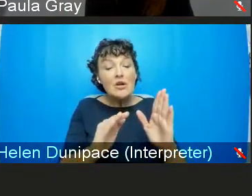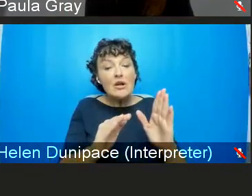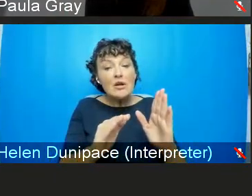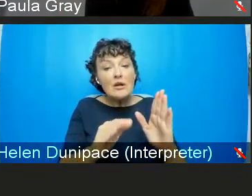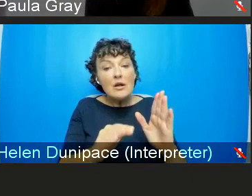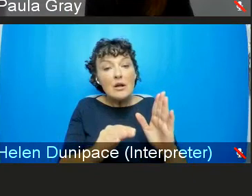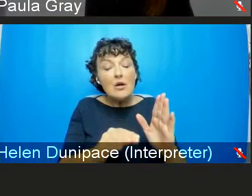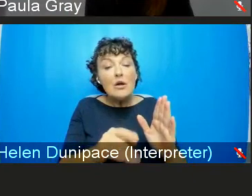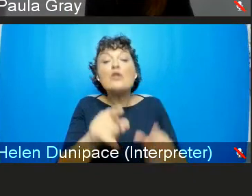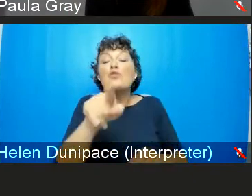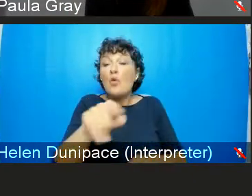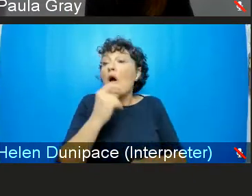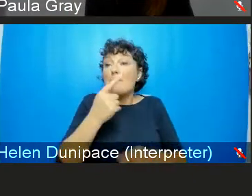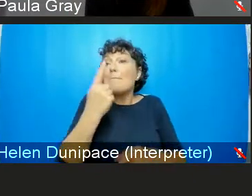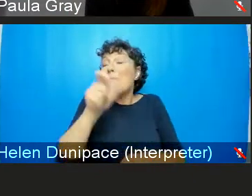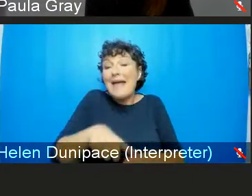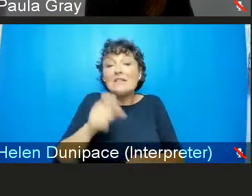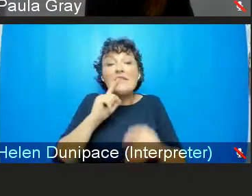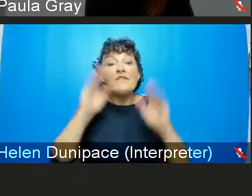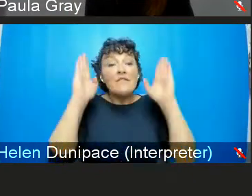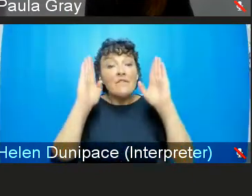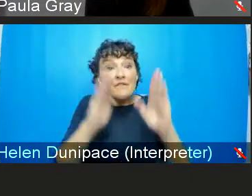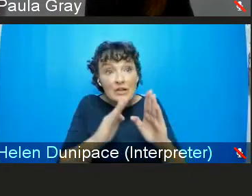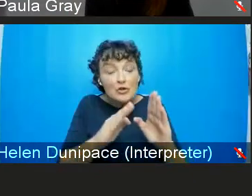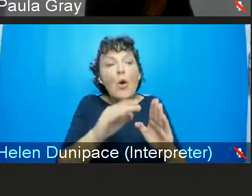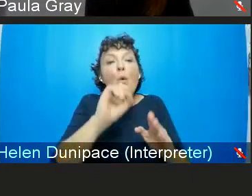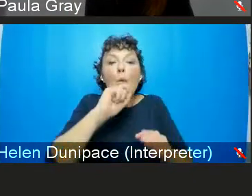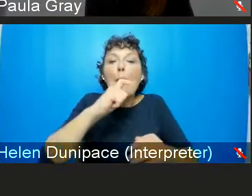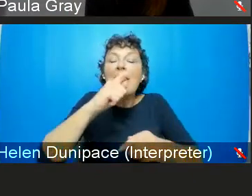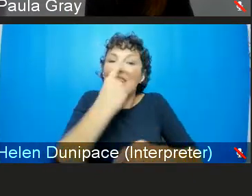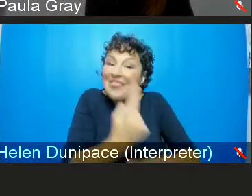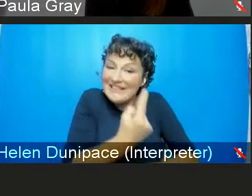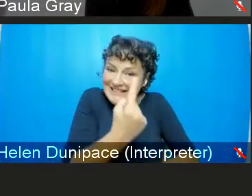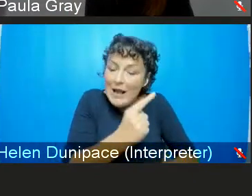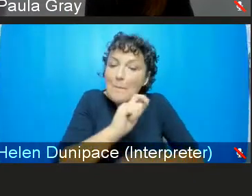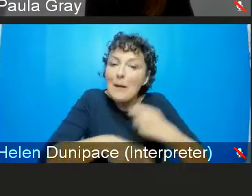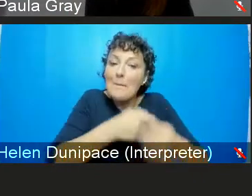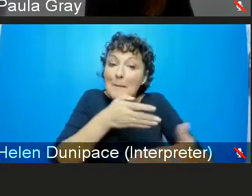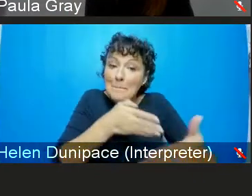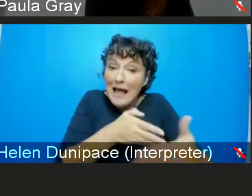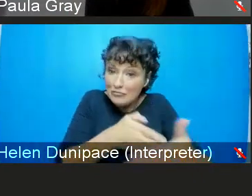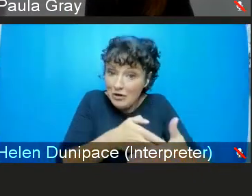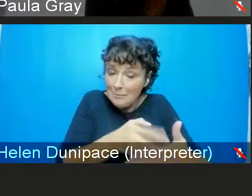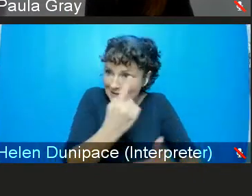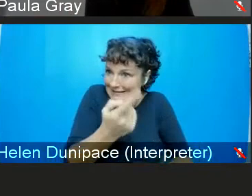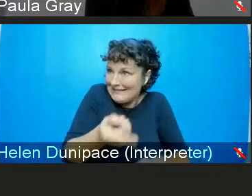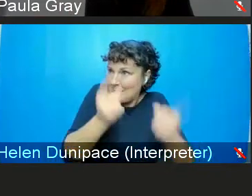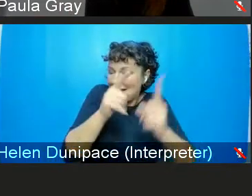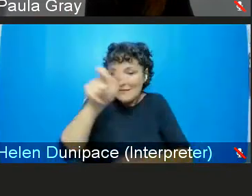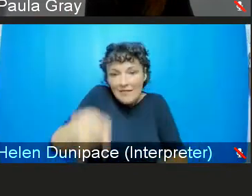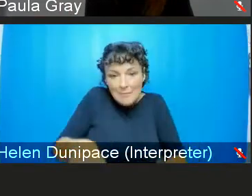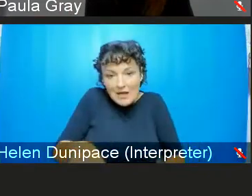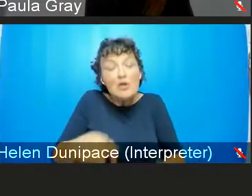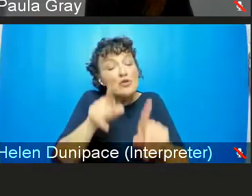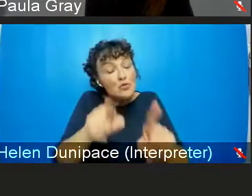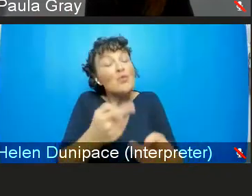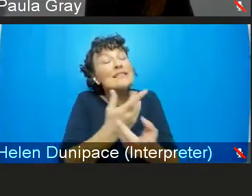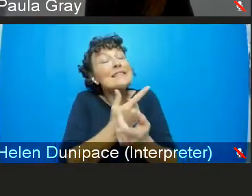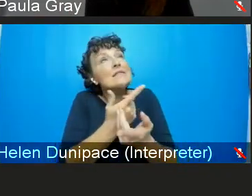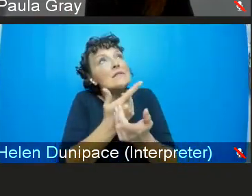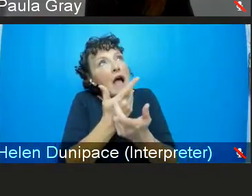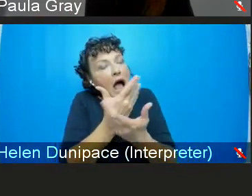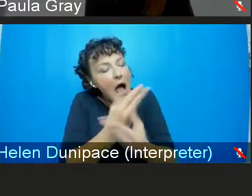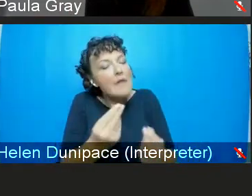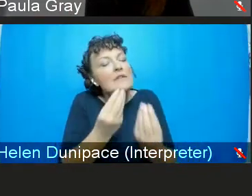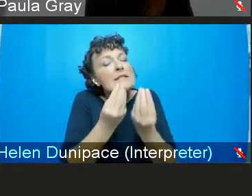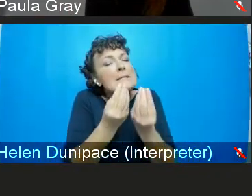a visual impairment would be a barrier to doing this role. So there are situations where it's legitimate,